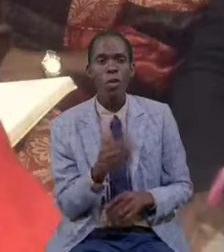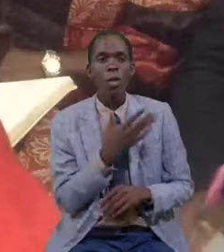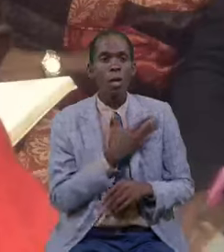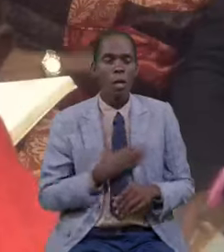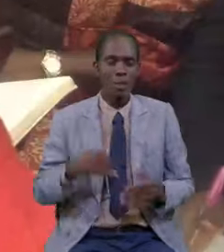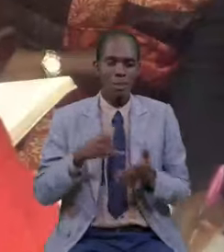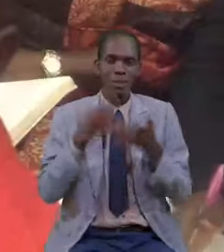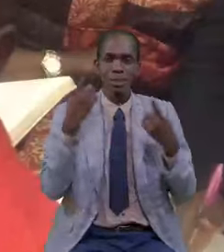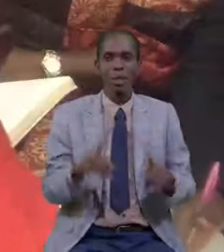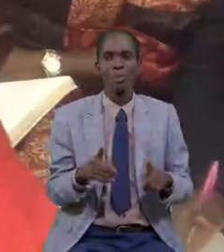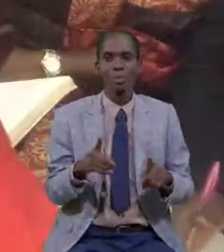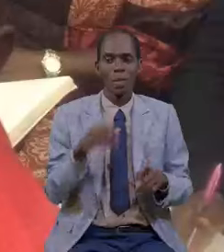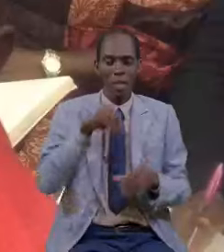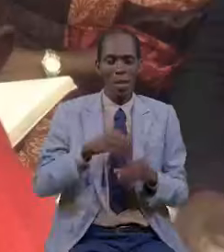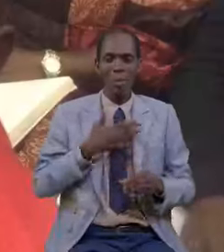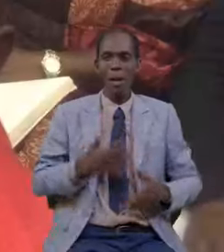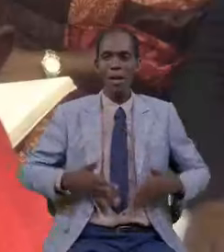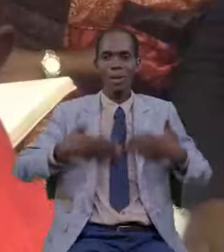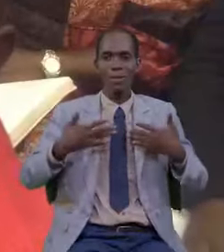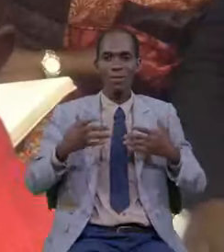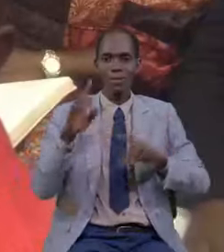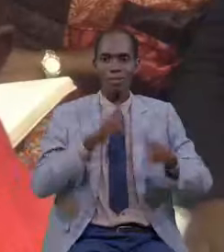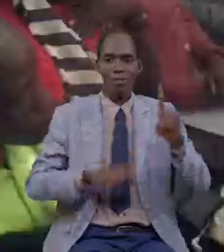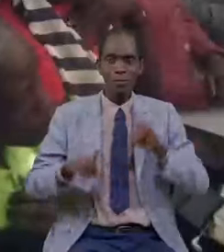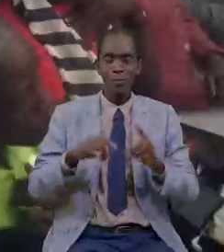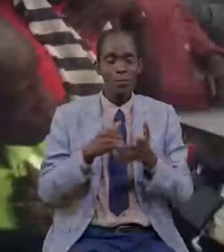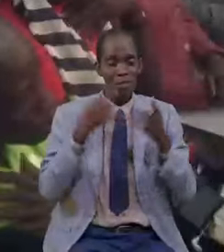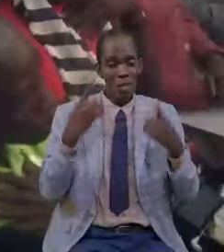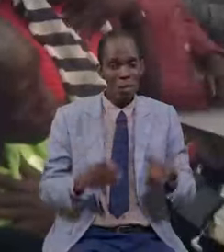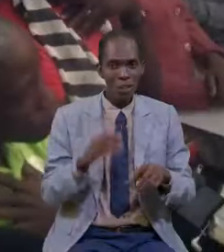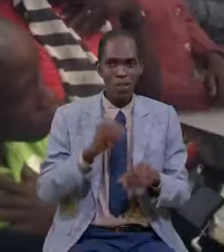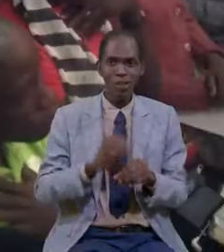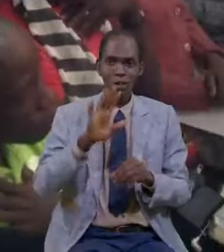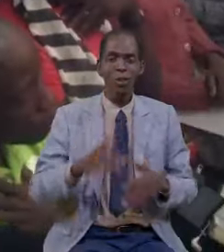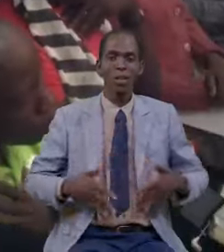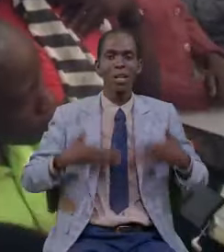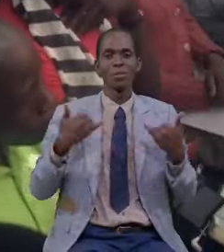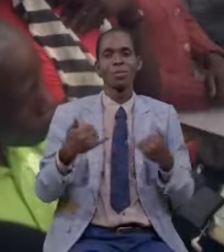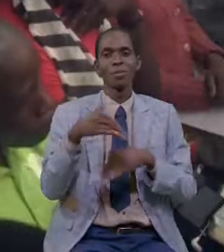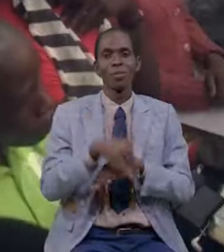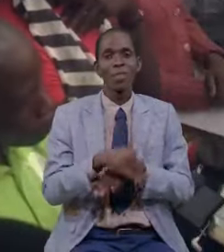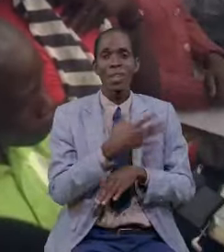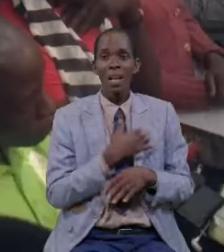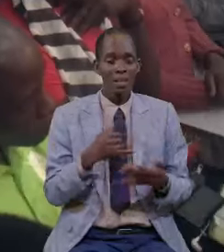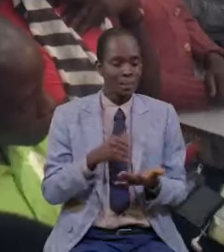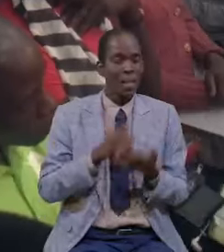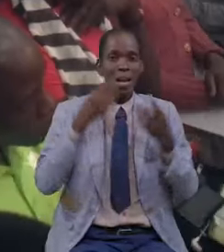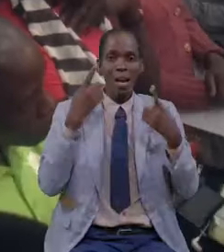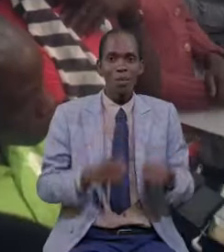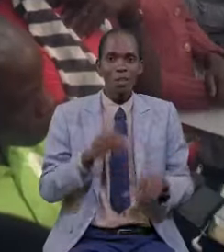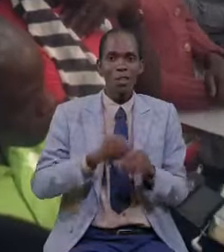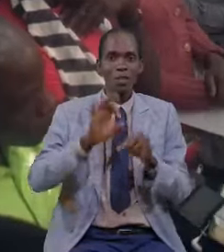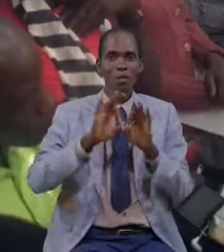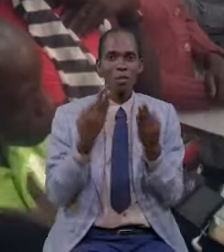life. And it came to pass in your life tonight. And it came to pass in your family